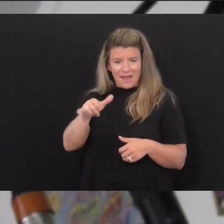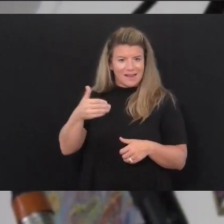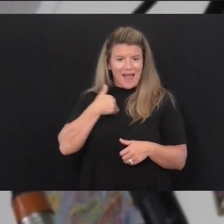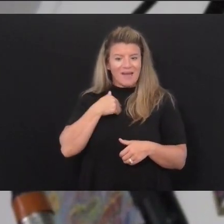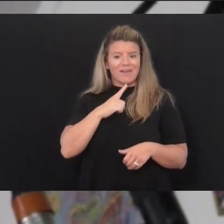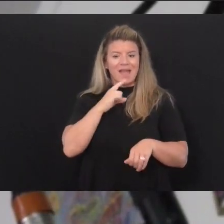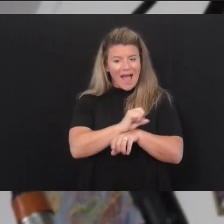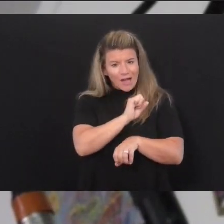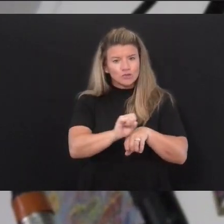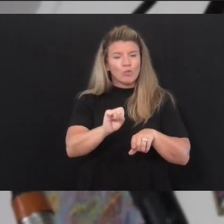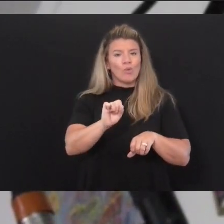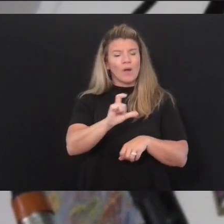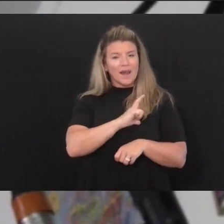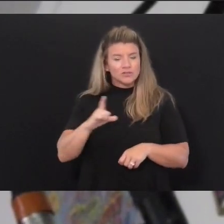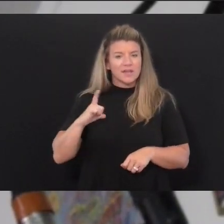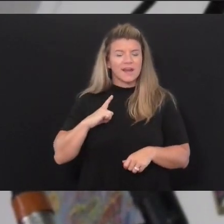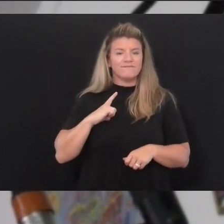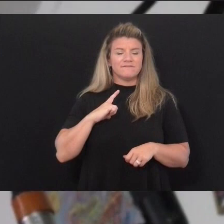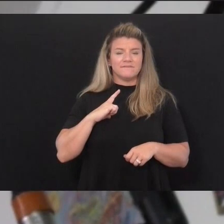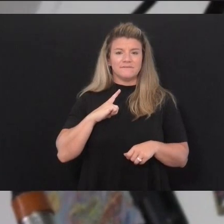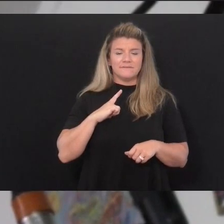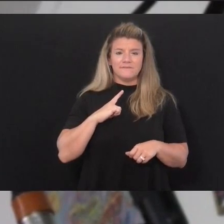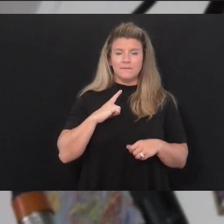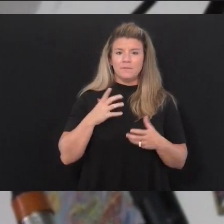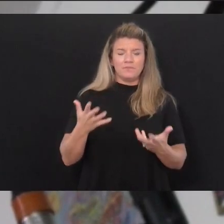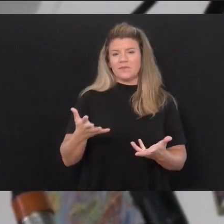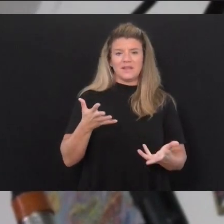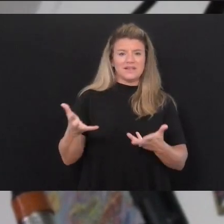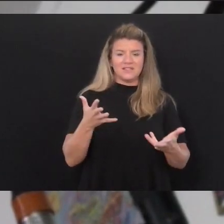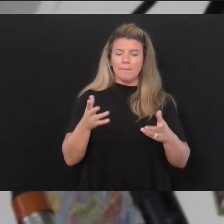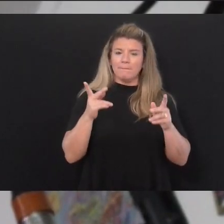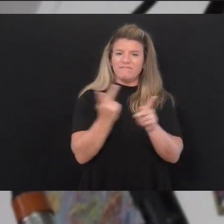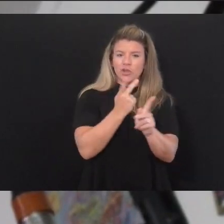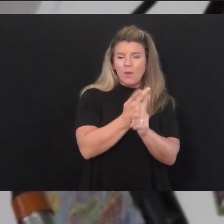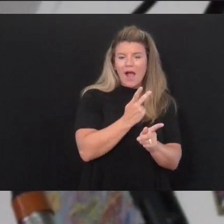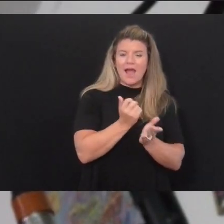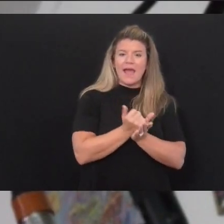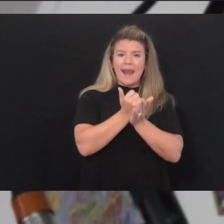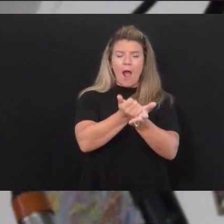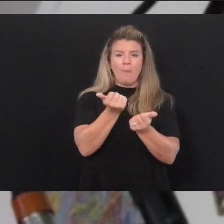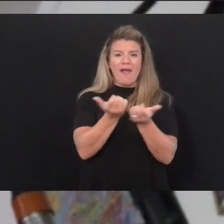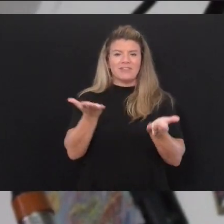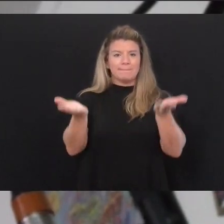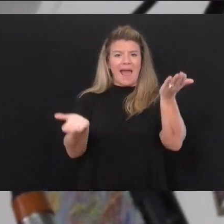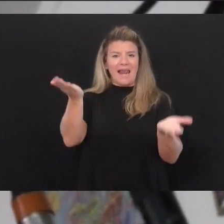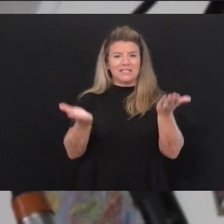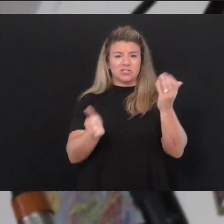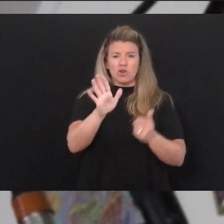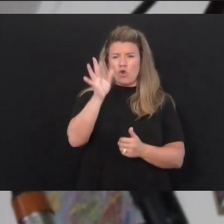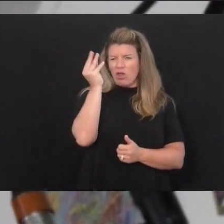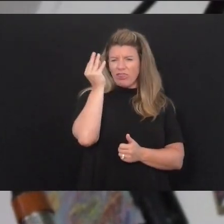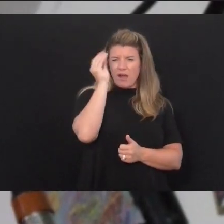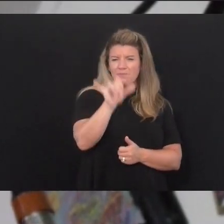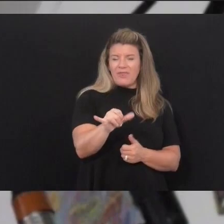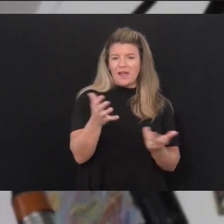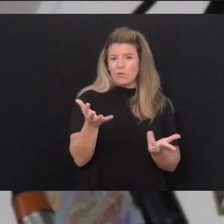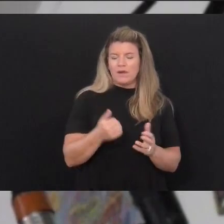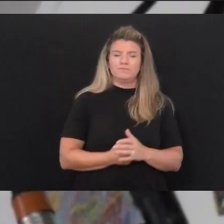the role of Commissioner of the Bureau for Public Health and as the State Health Officer. It's a critically